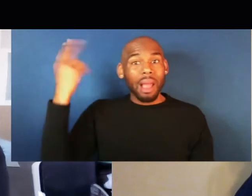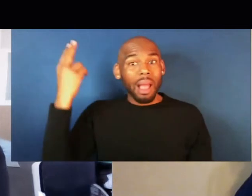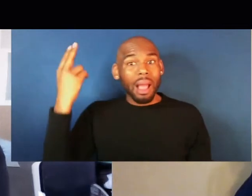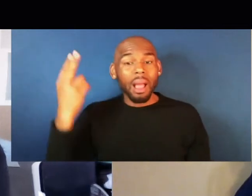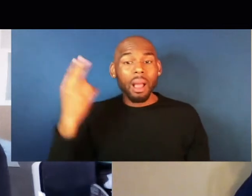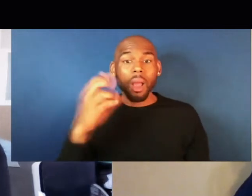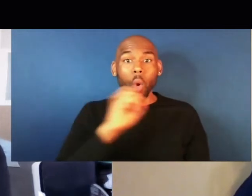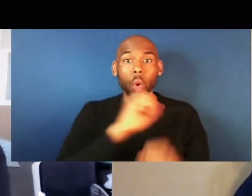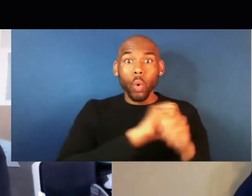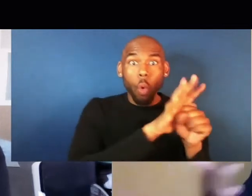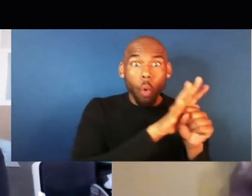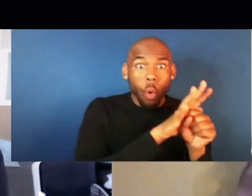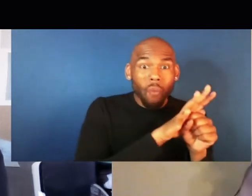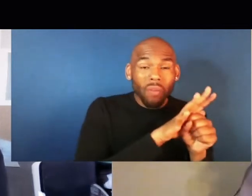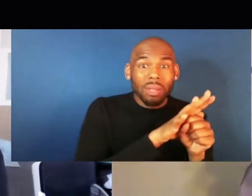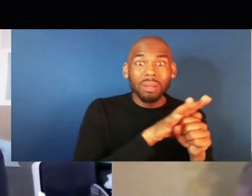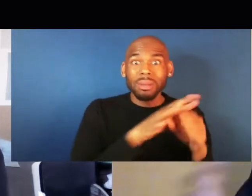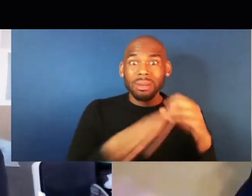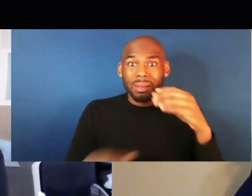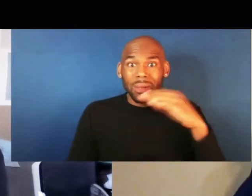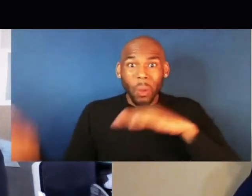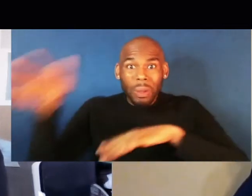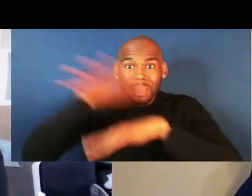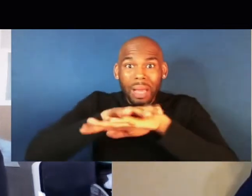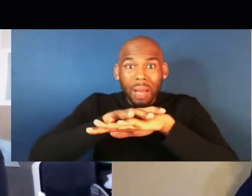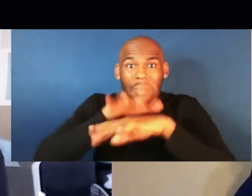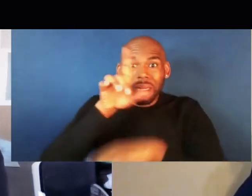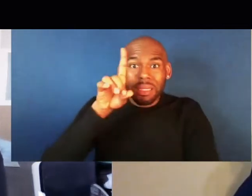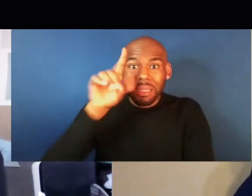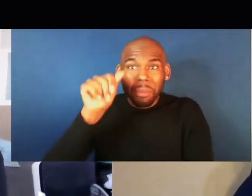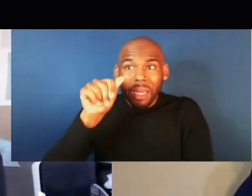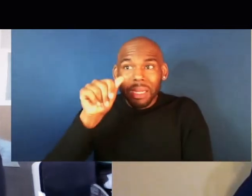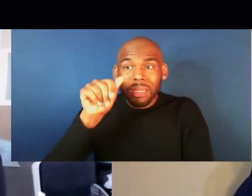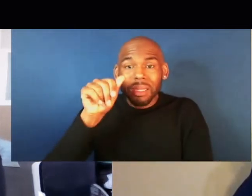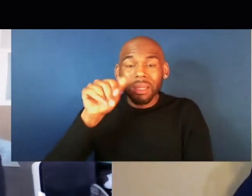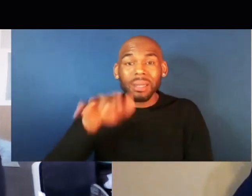especially with COVID and gentrification together.